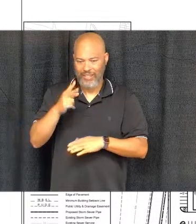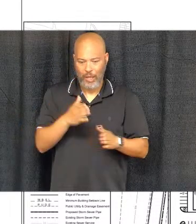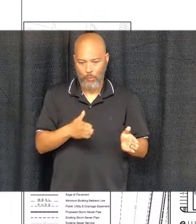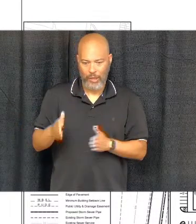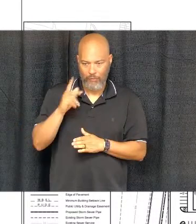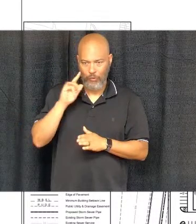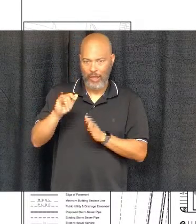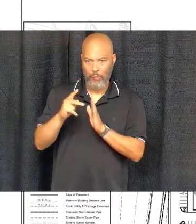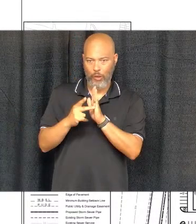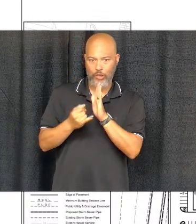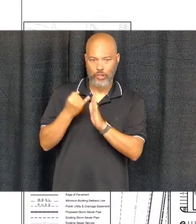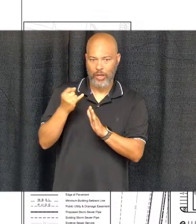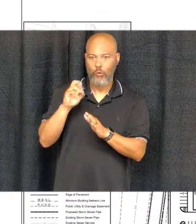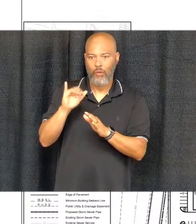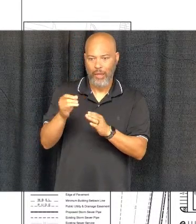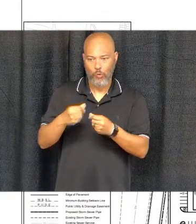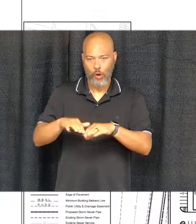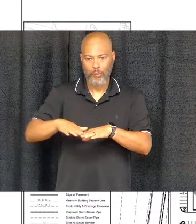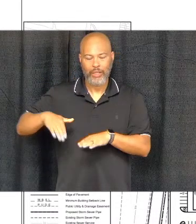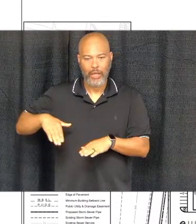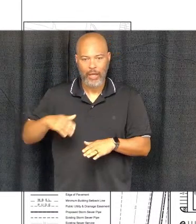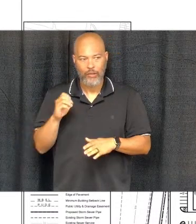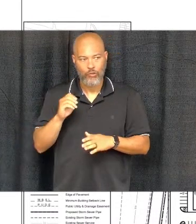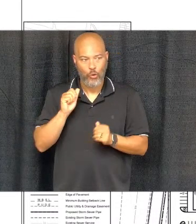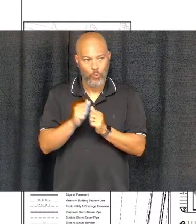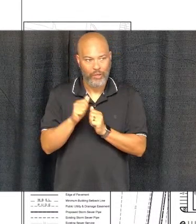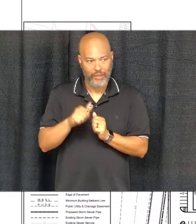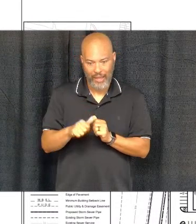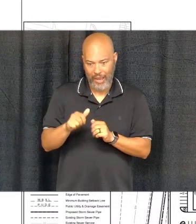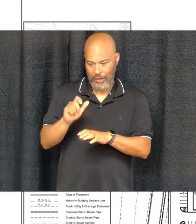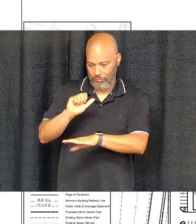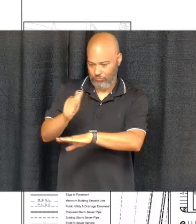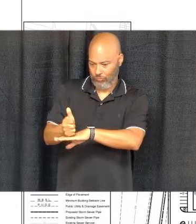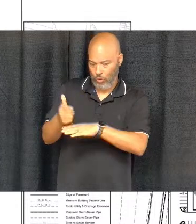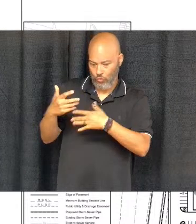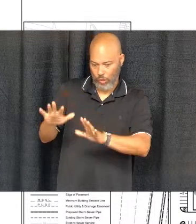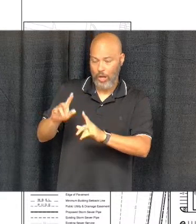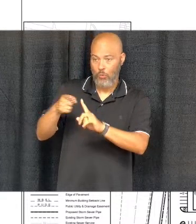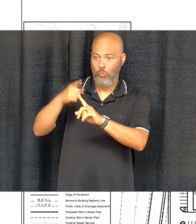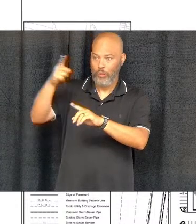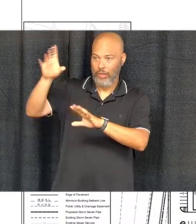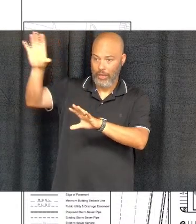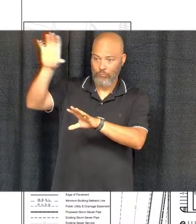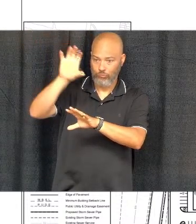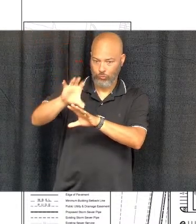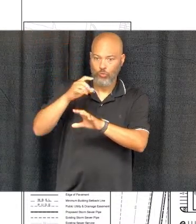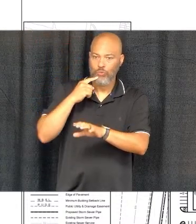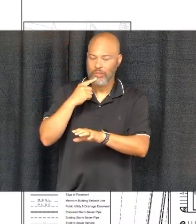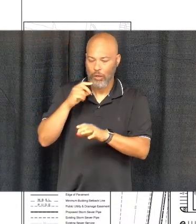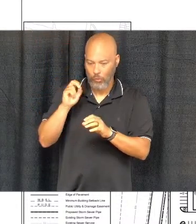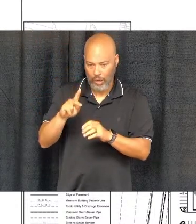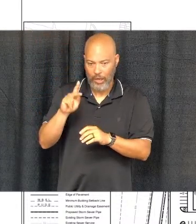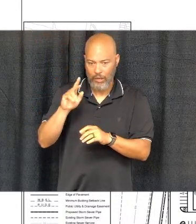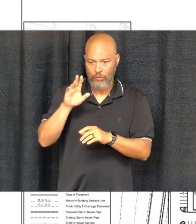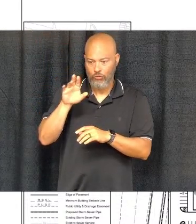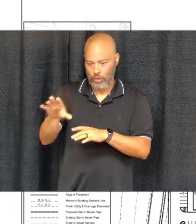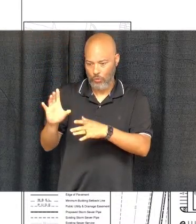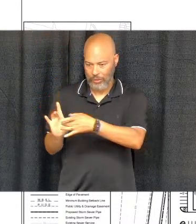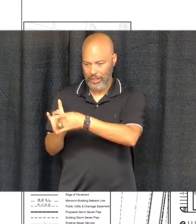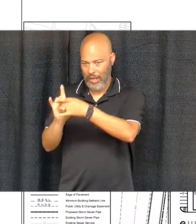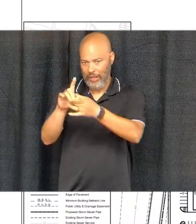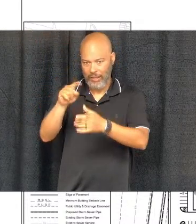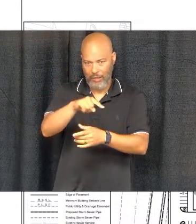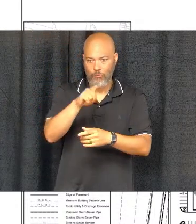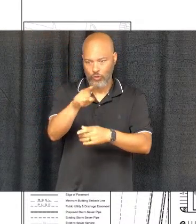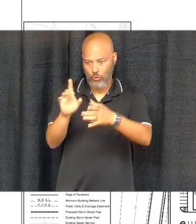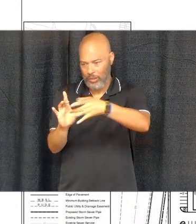that project or that property yet. So with this driveway in place, when that comes in, we'll be able to say, they're tying to you, you've got to tie